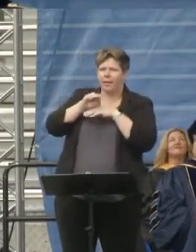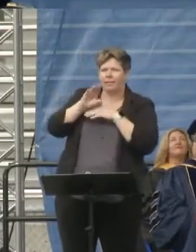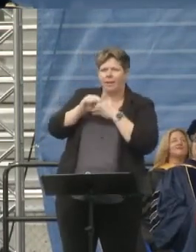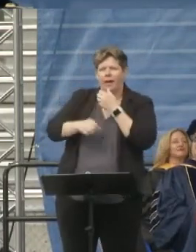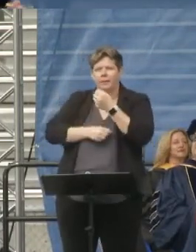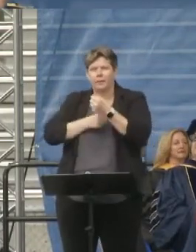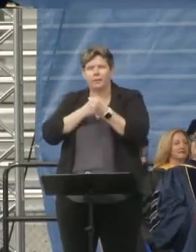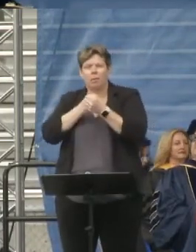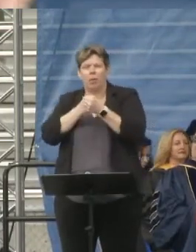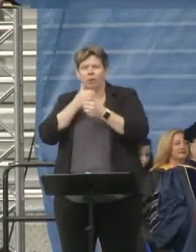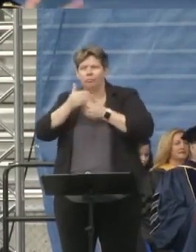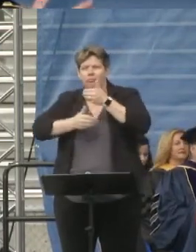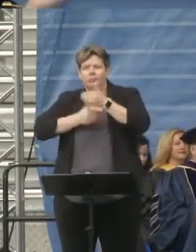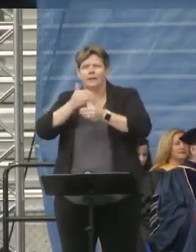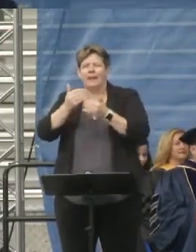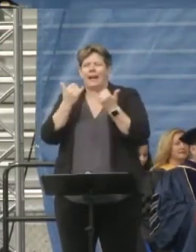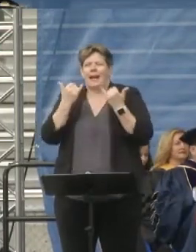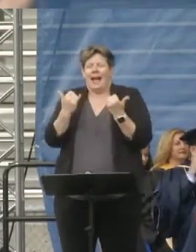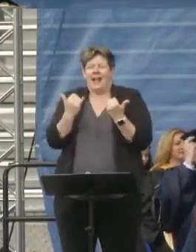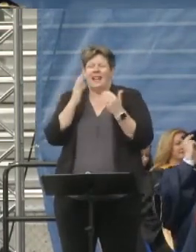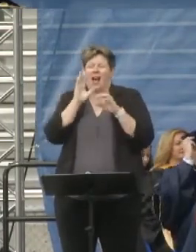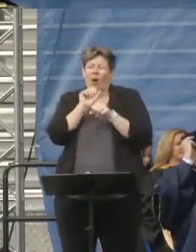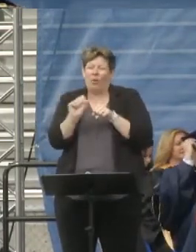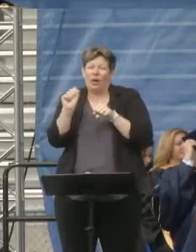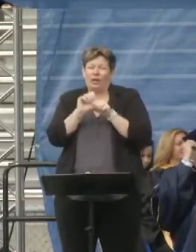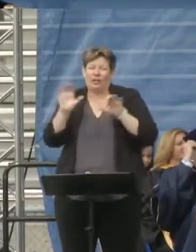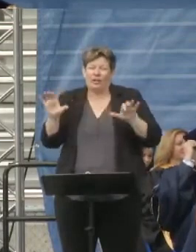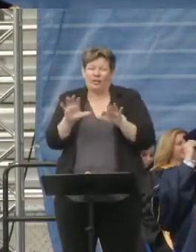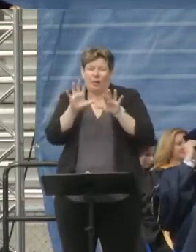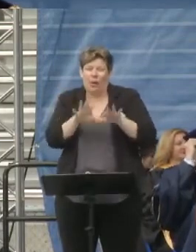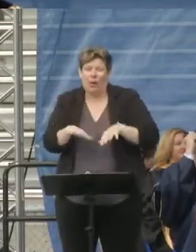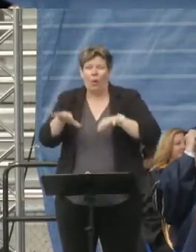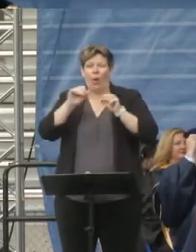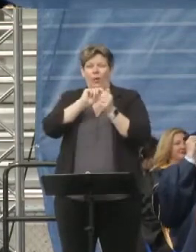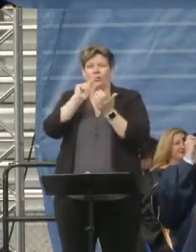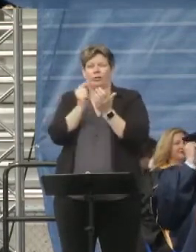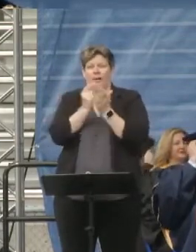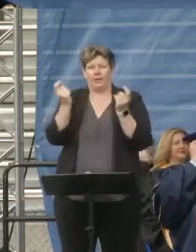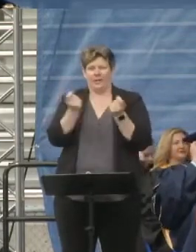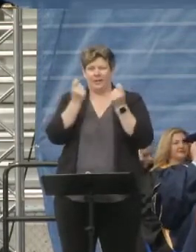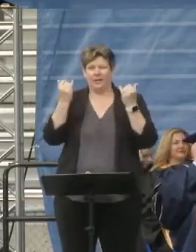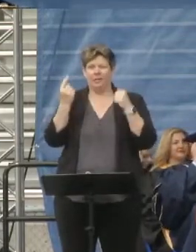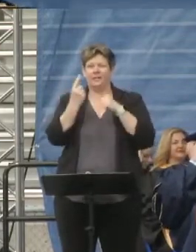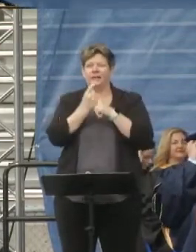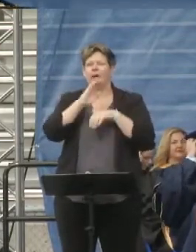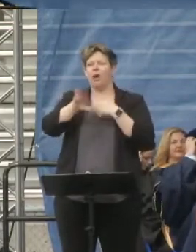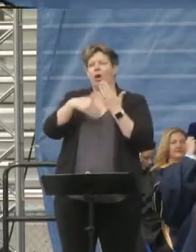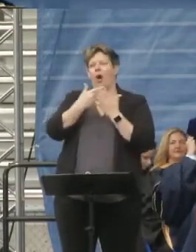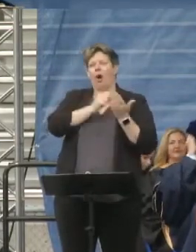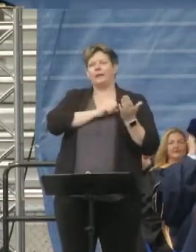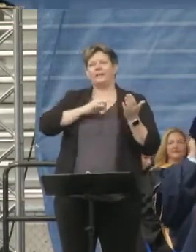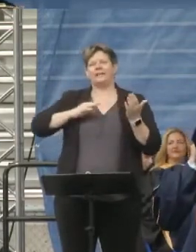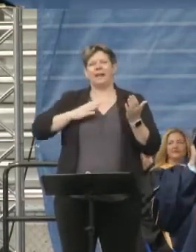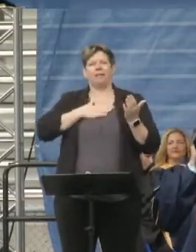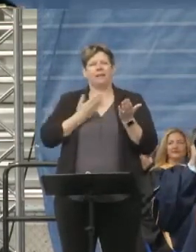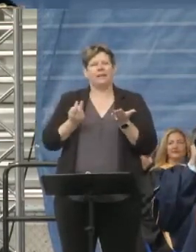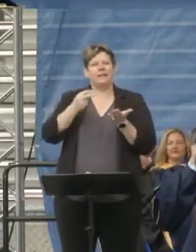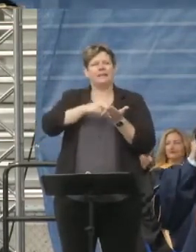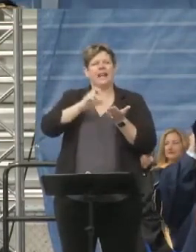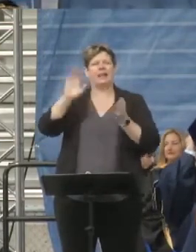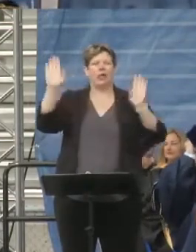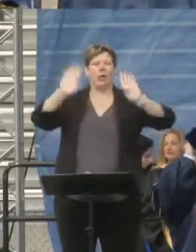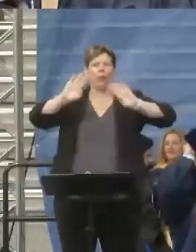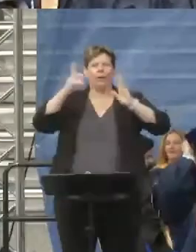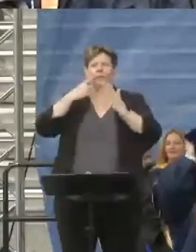have now worked to put on this incredible event. Would all of our Boise State staff please stand or wave